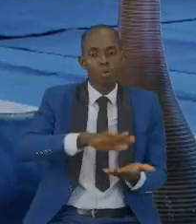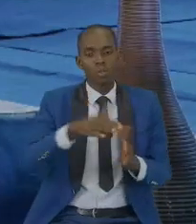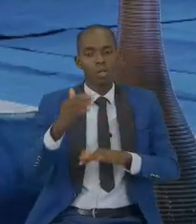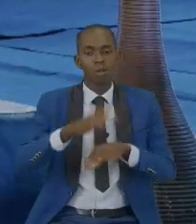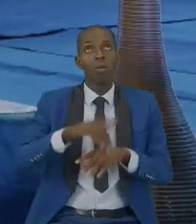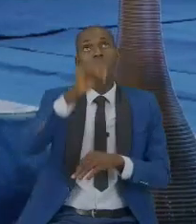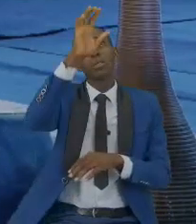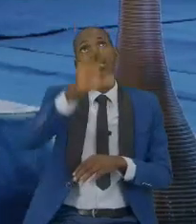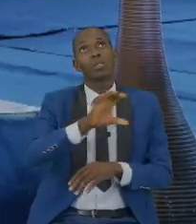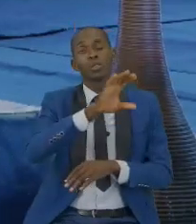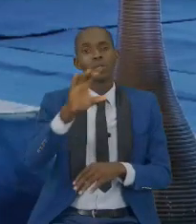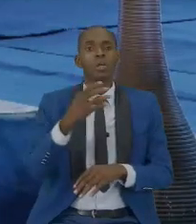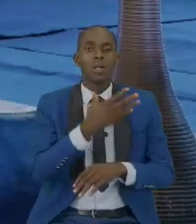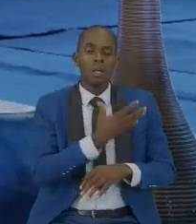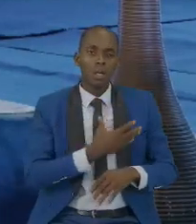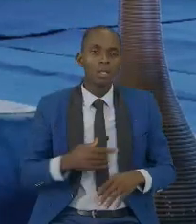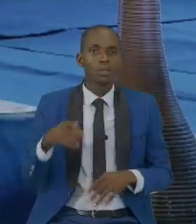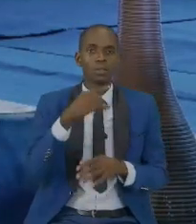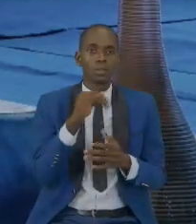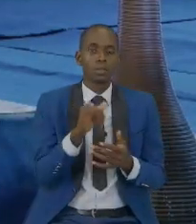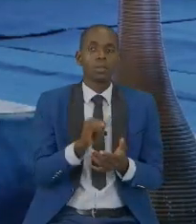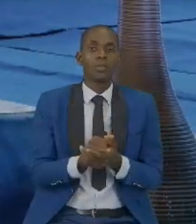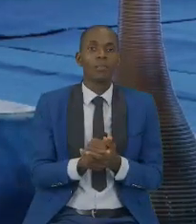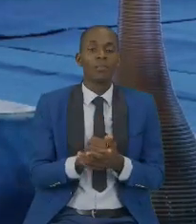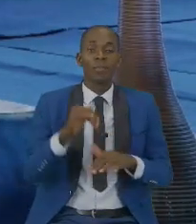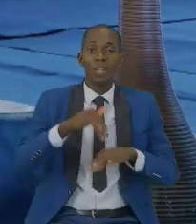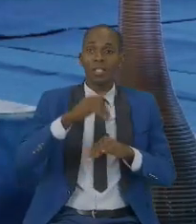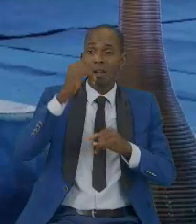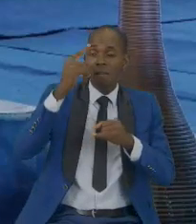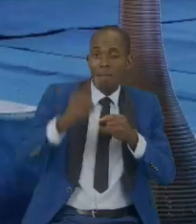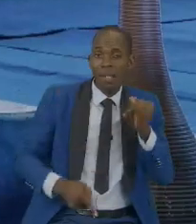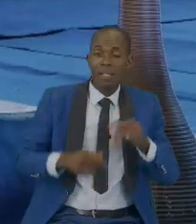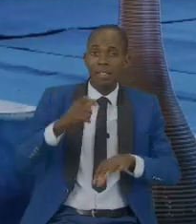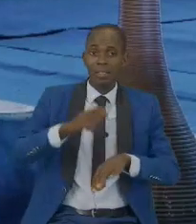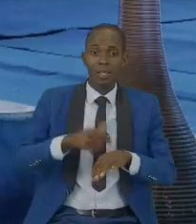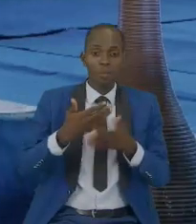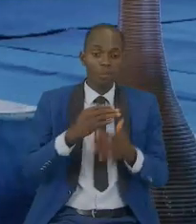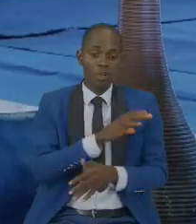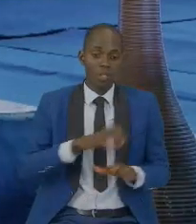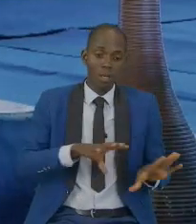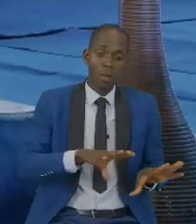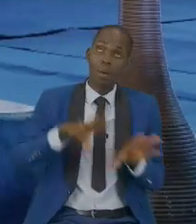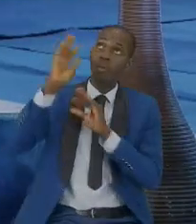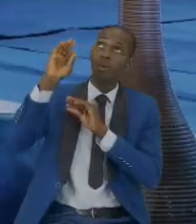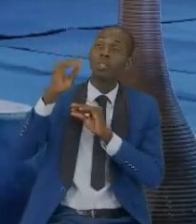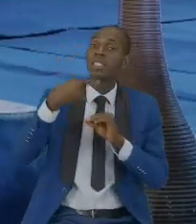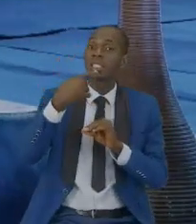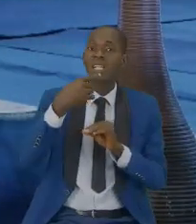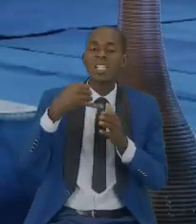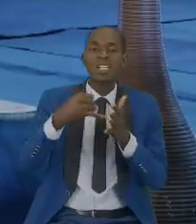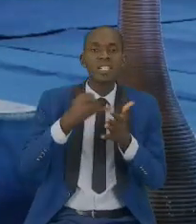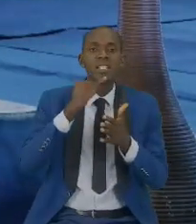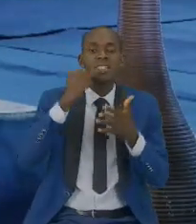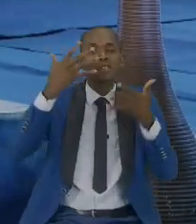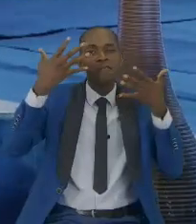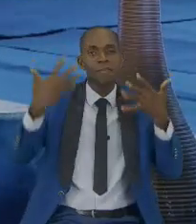heard he said at the final time, before he went from earth to heaven, it is finished.